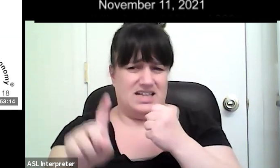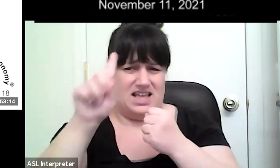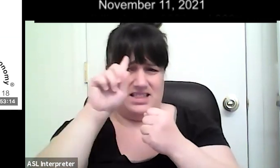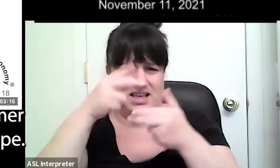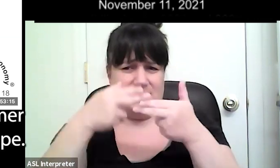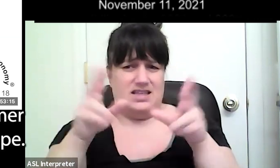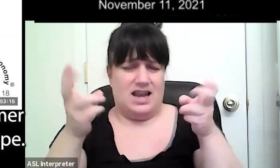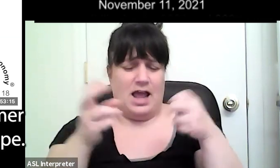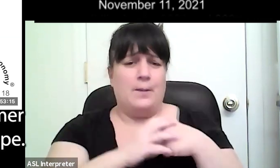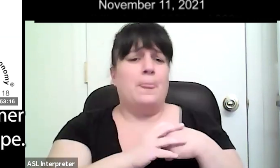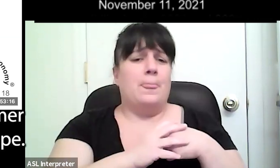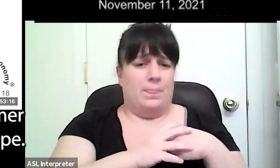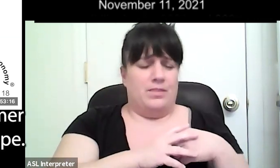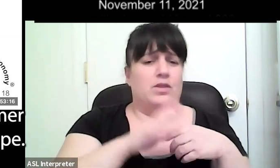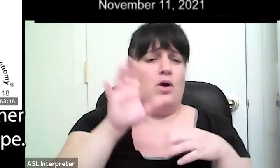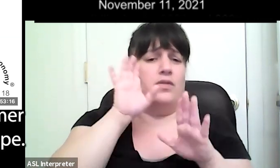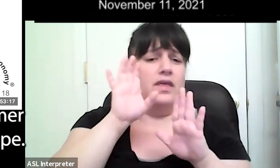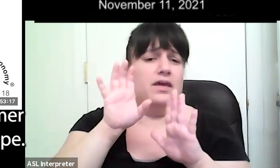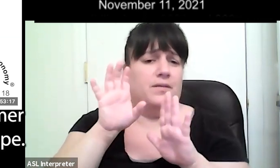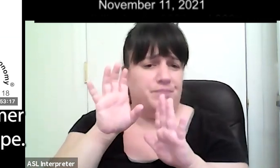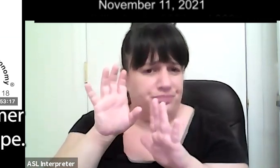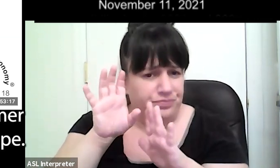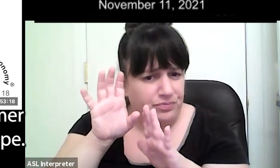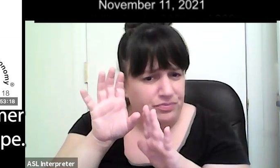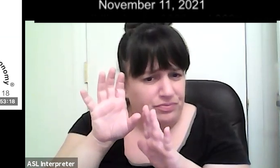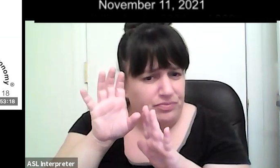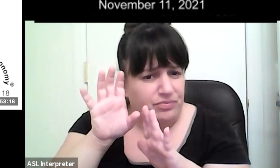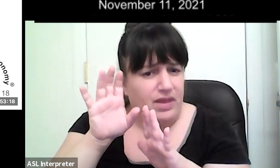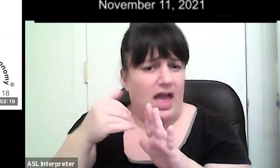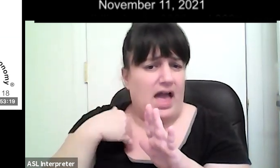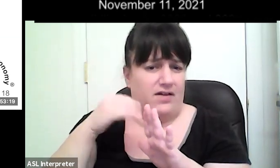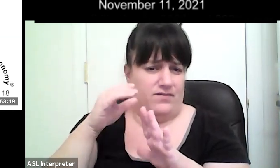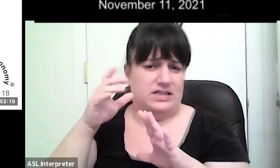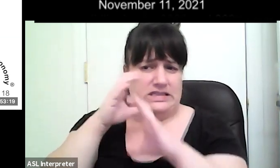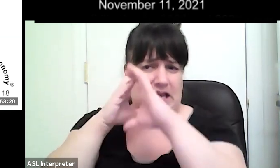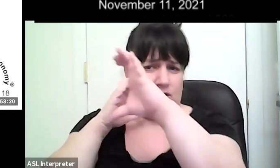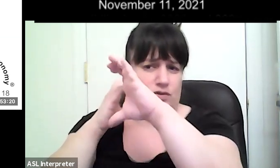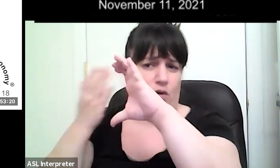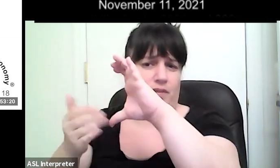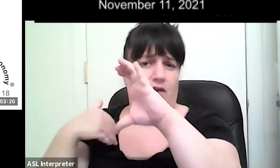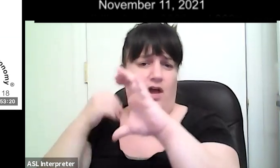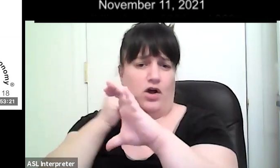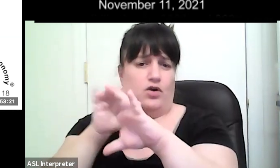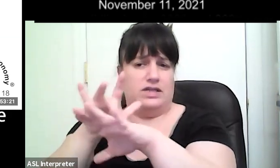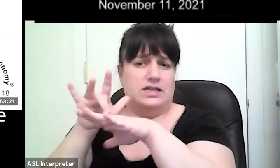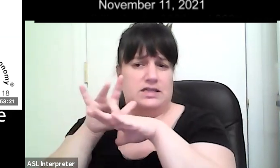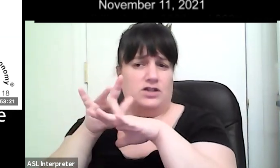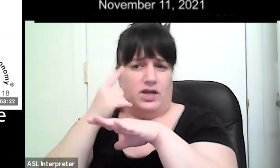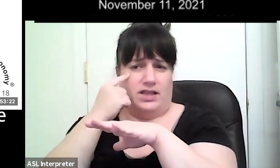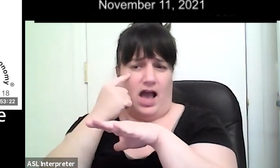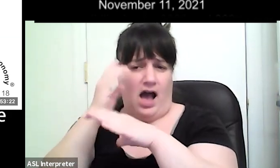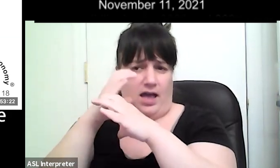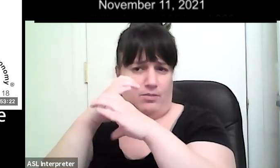name. And so the amateur astronomer has his Dobsonian telescope, and a young girl is touching the eyepiece, and he